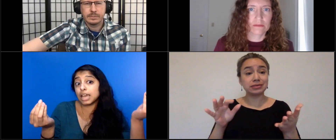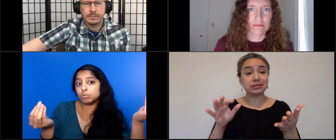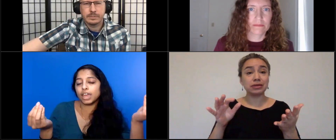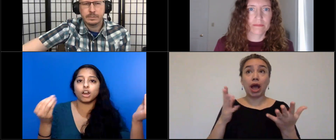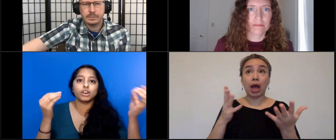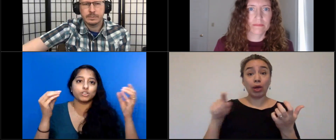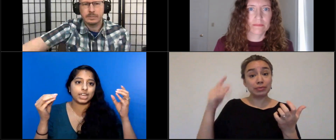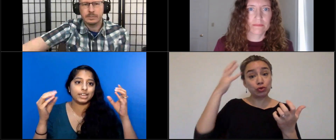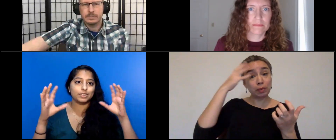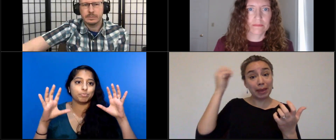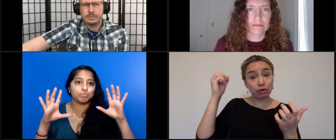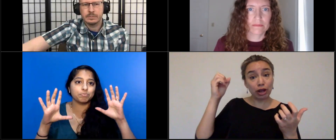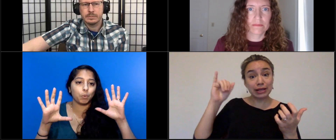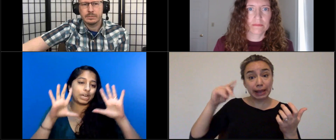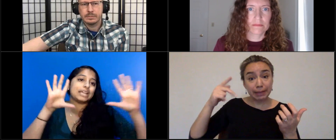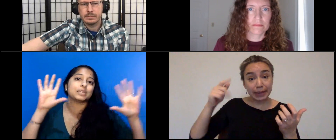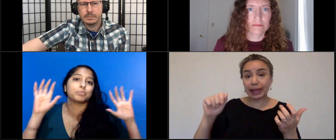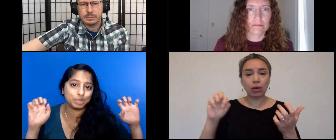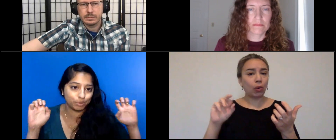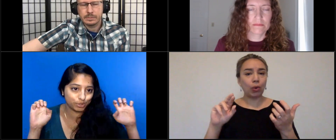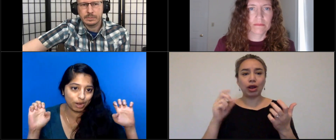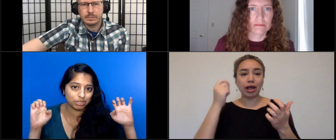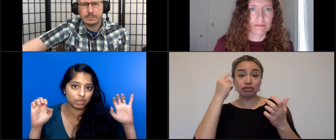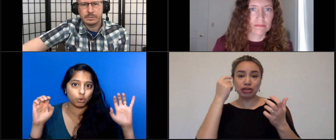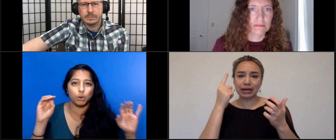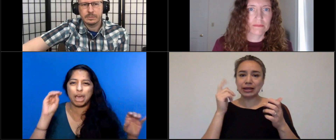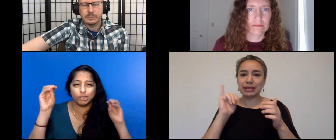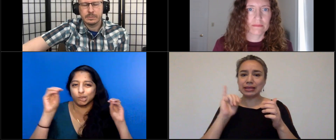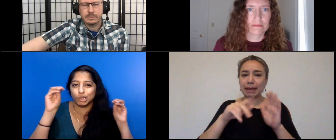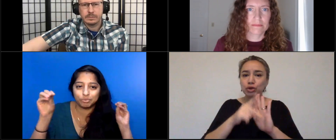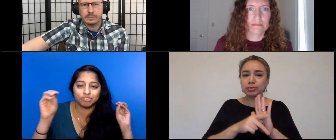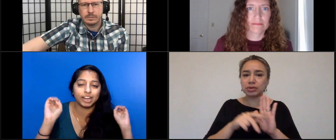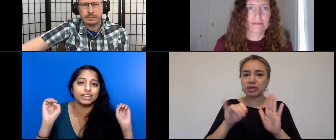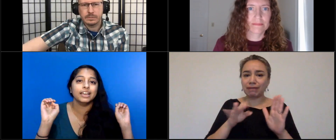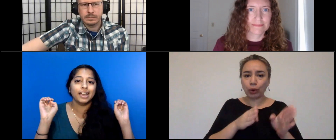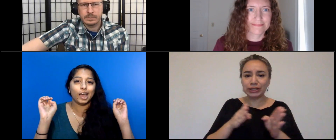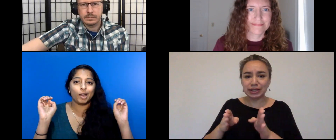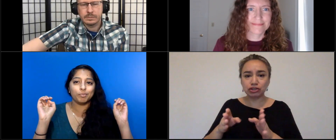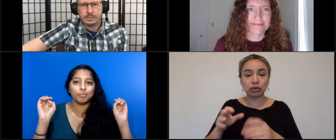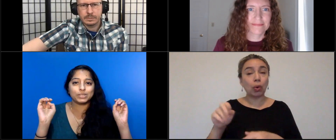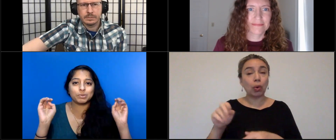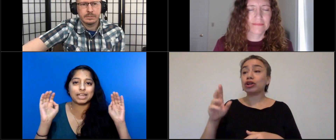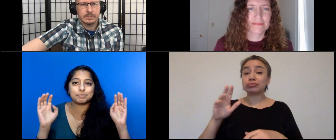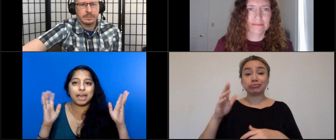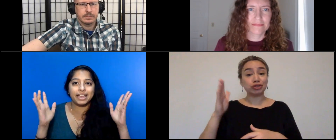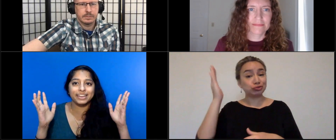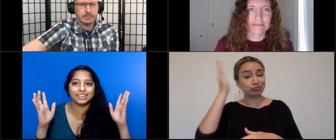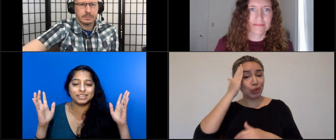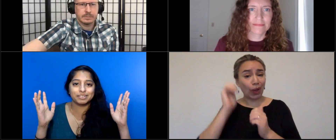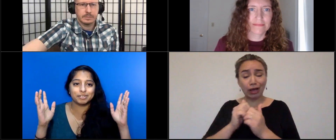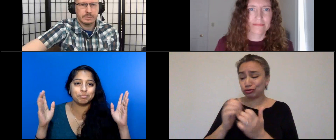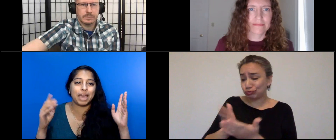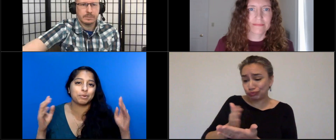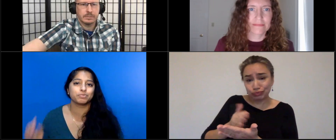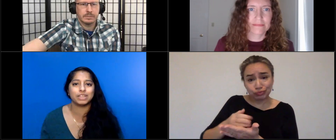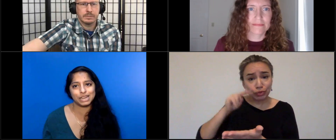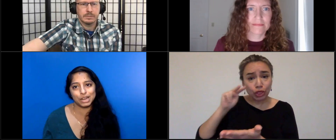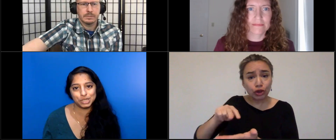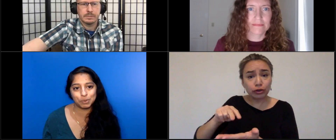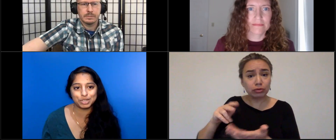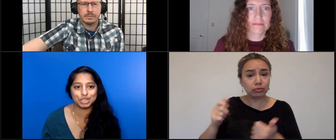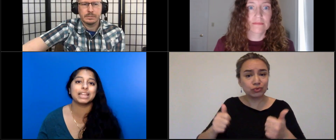memorize the IPA or understand the organizing principles around it or know how to look it up, right? And so that's my, I